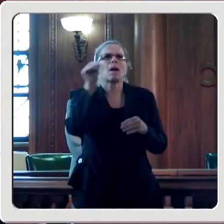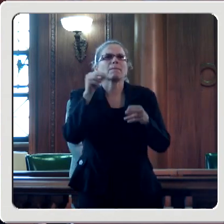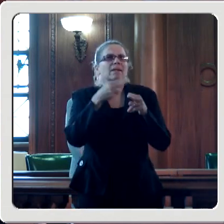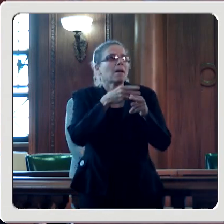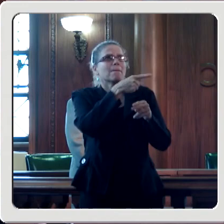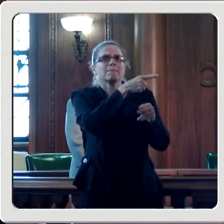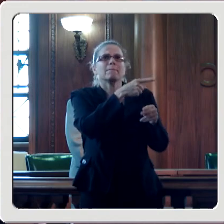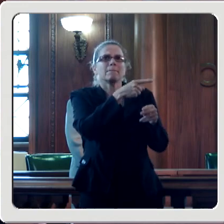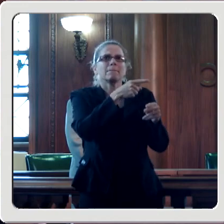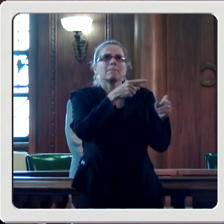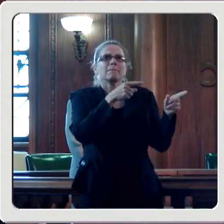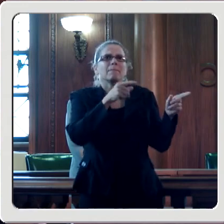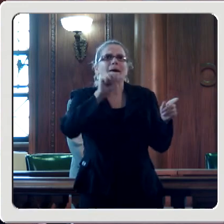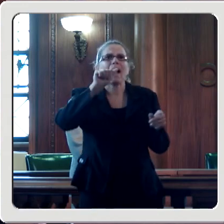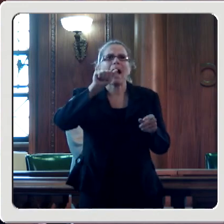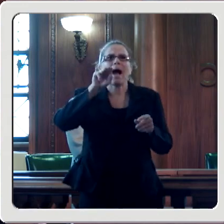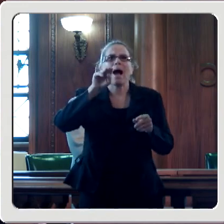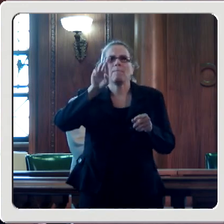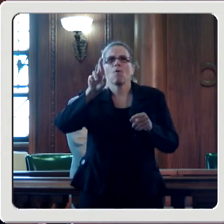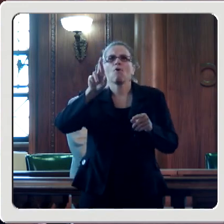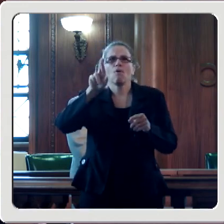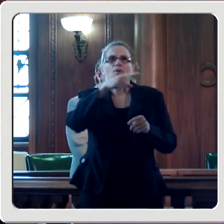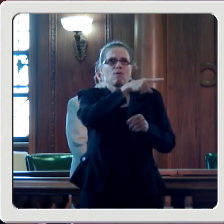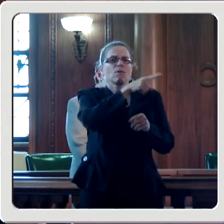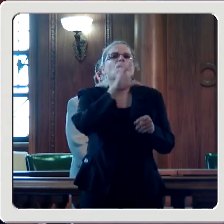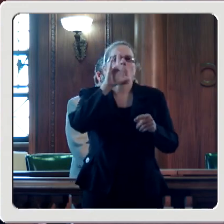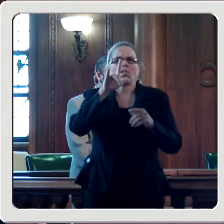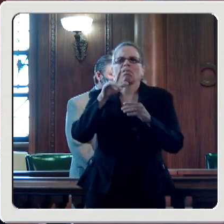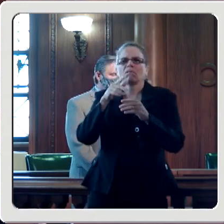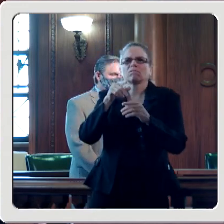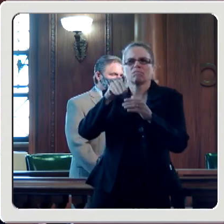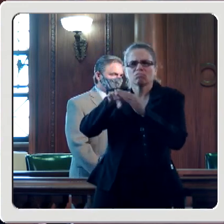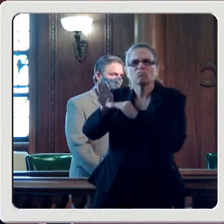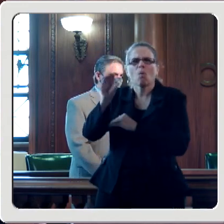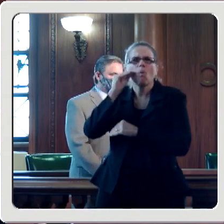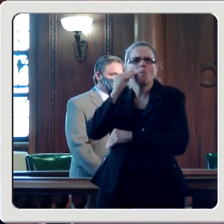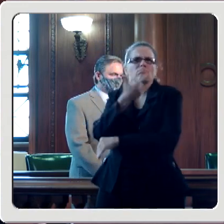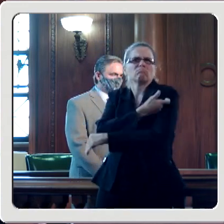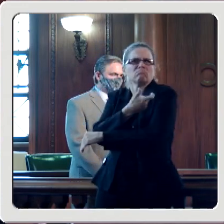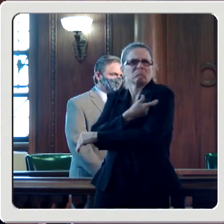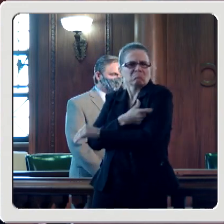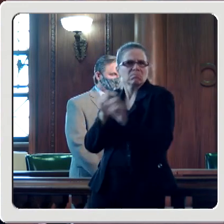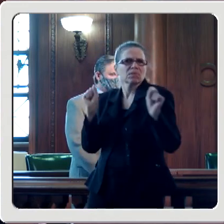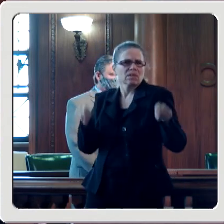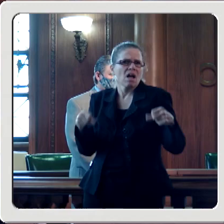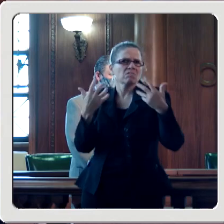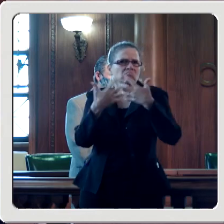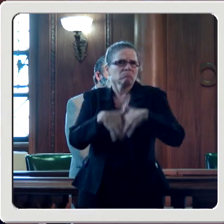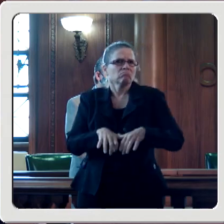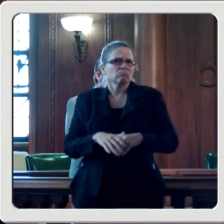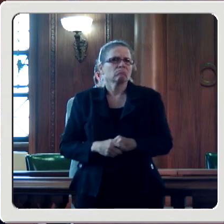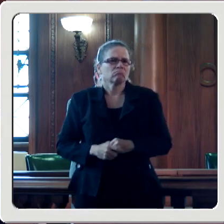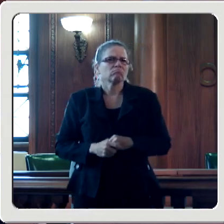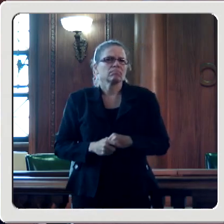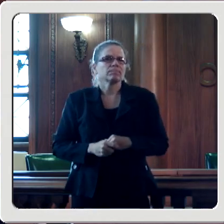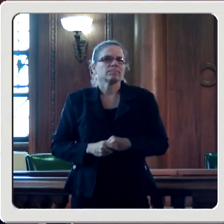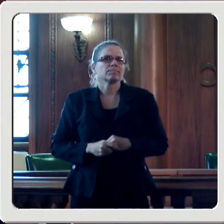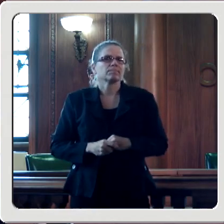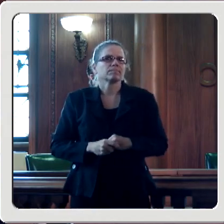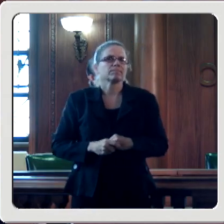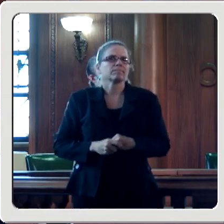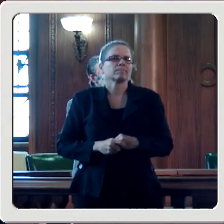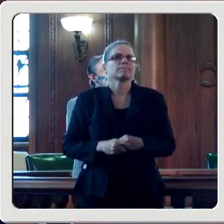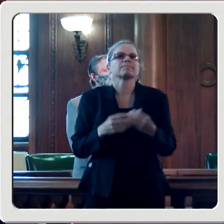individuals. Our plastic bag ordinance we talked about last week, we are extending that until